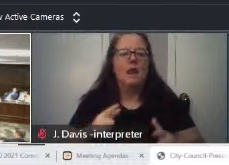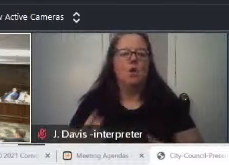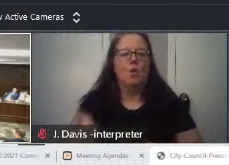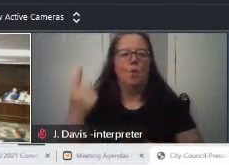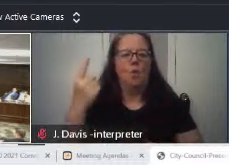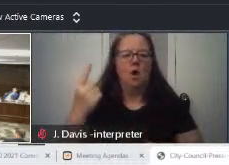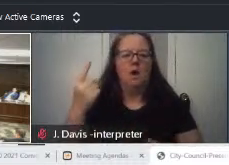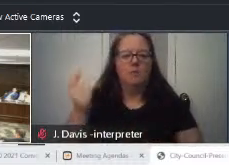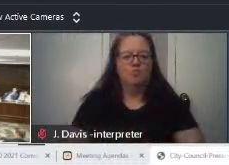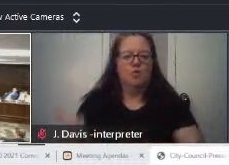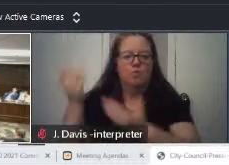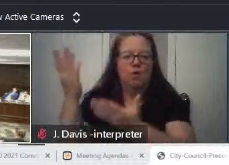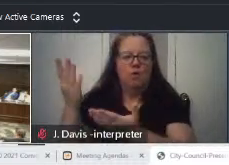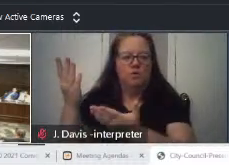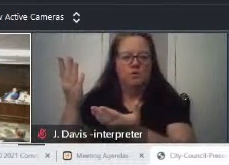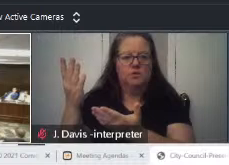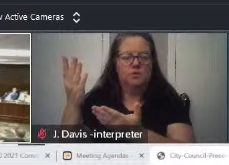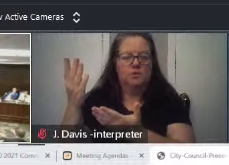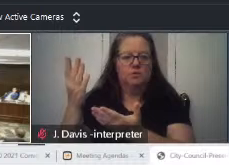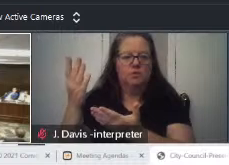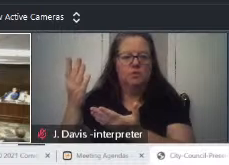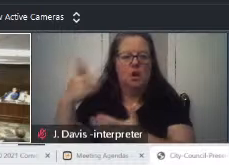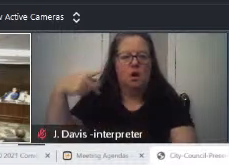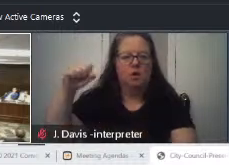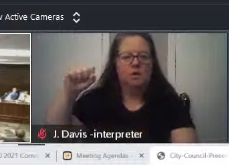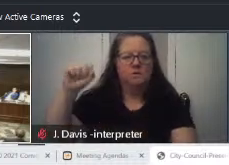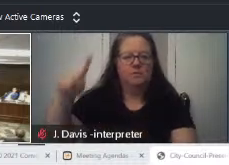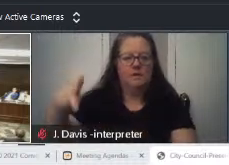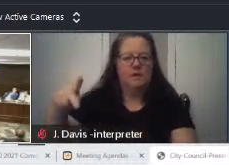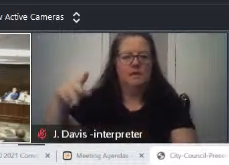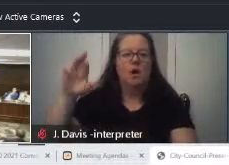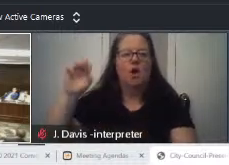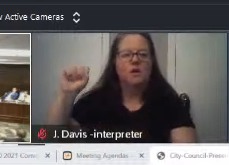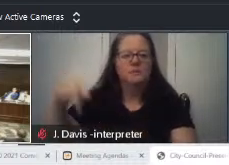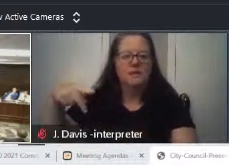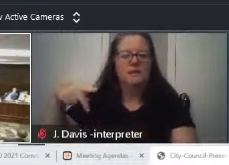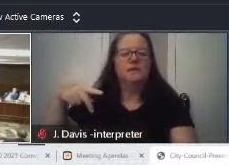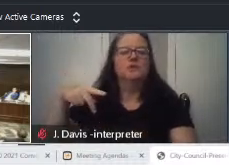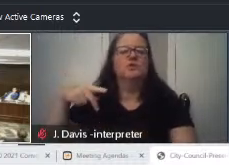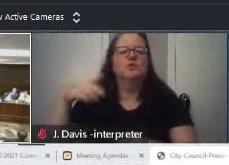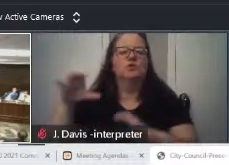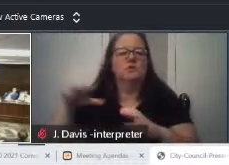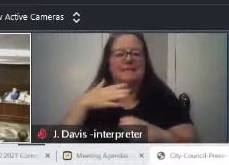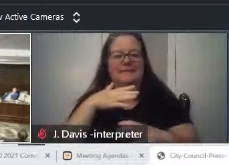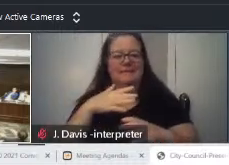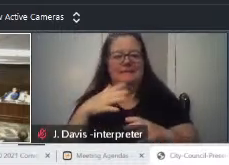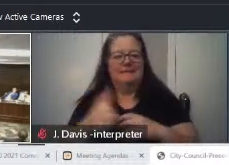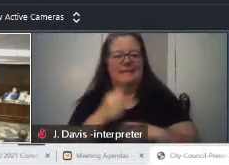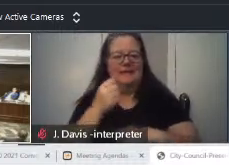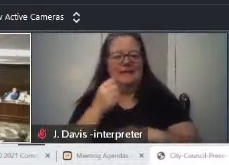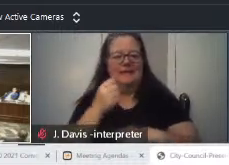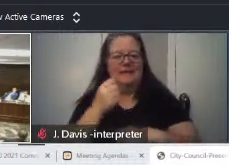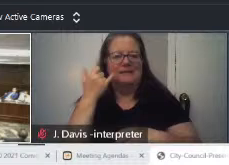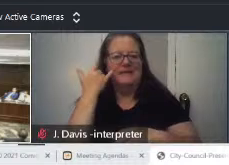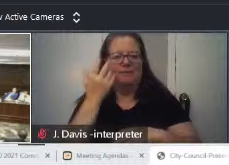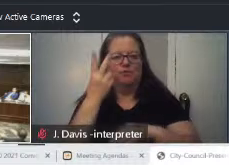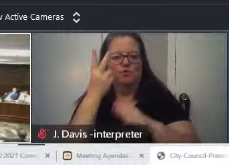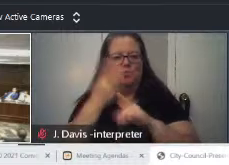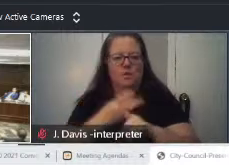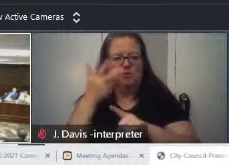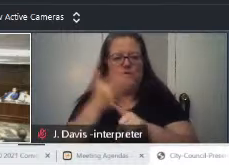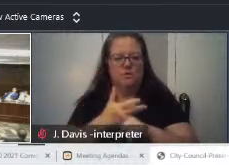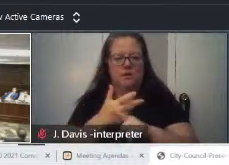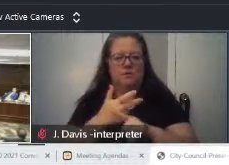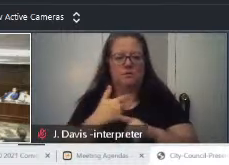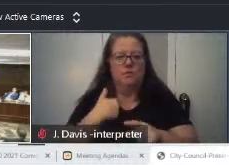proposal RFP process to go out there and take the best out of that one after just a 2 or 3 month period that we put it out